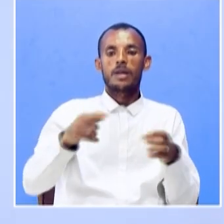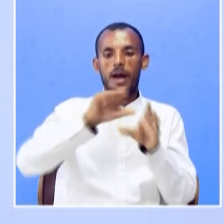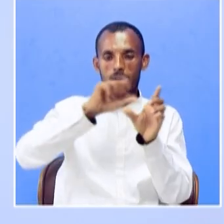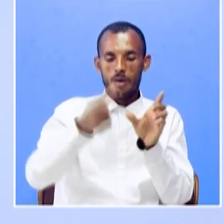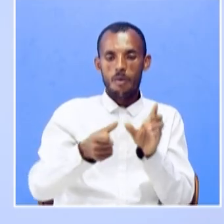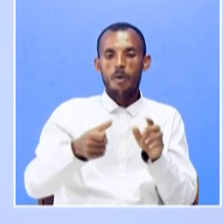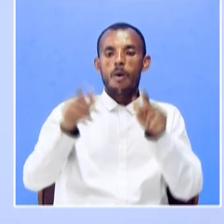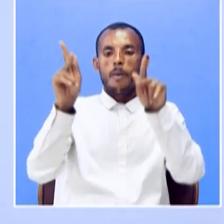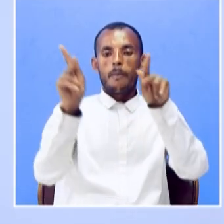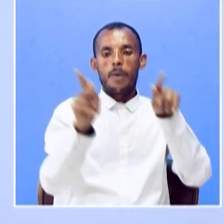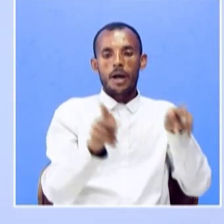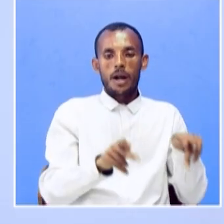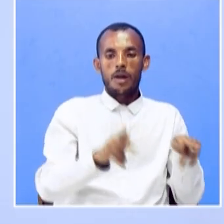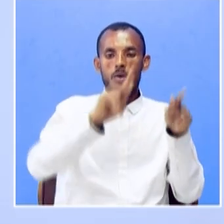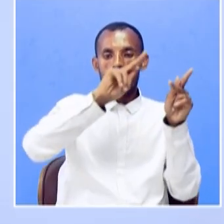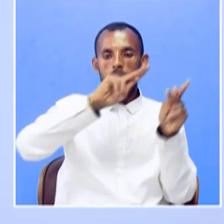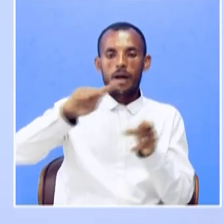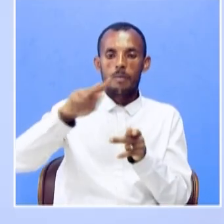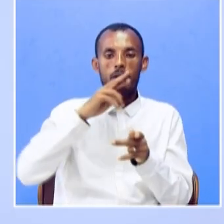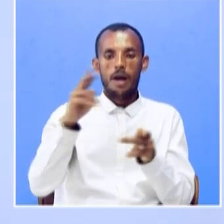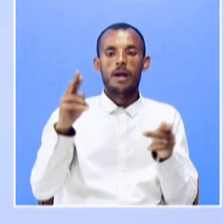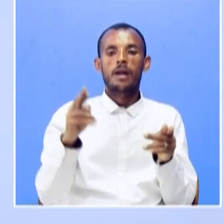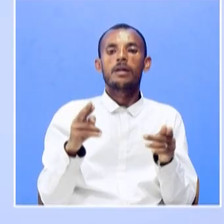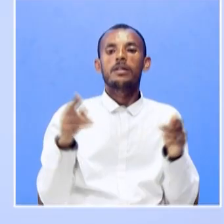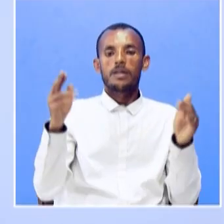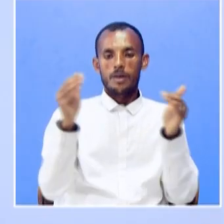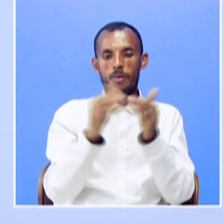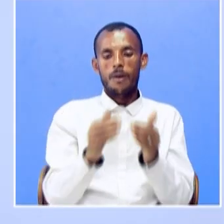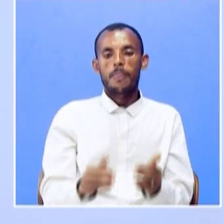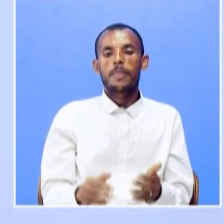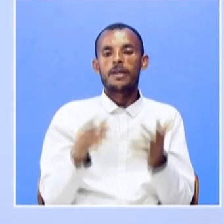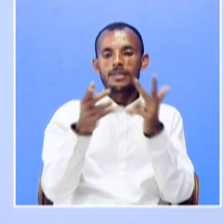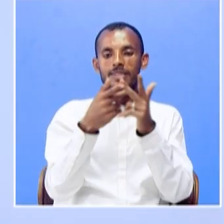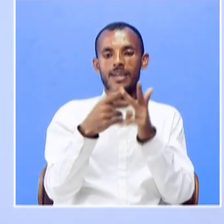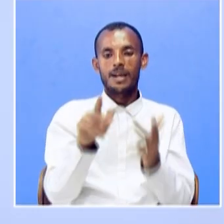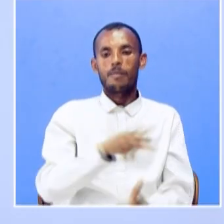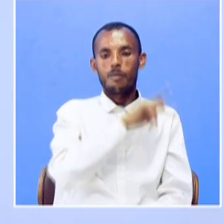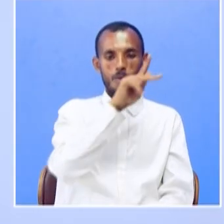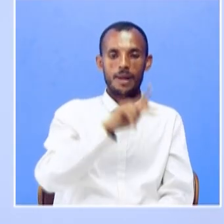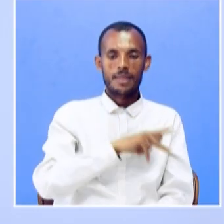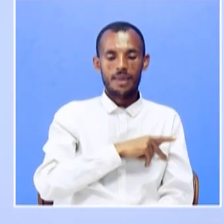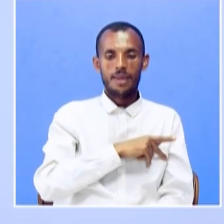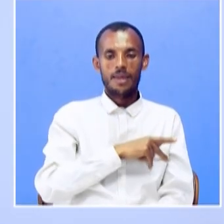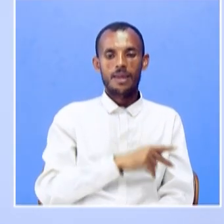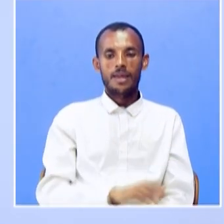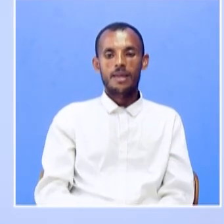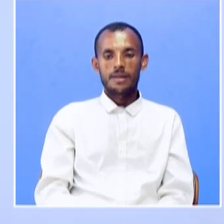are congruent or they have equal measure. The third property of parallelogram,